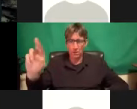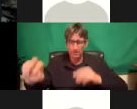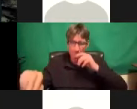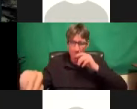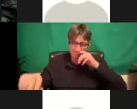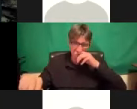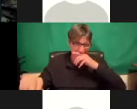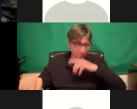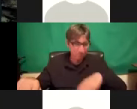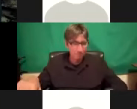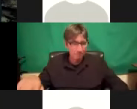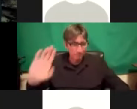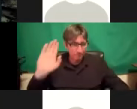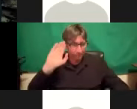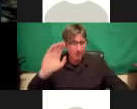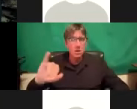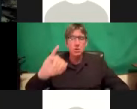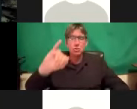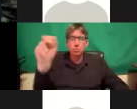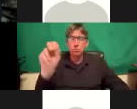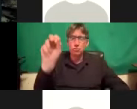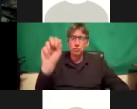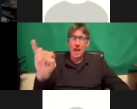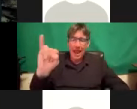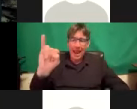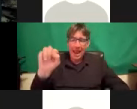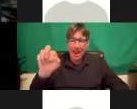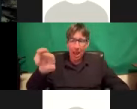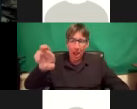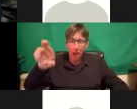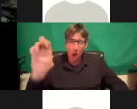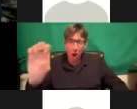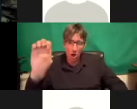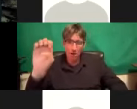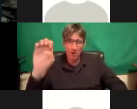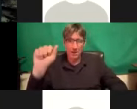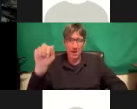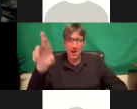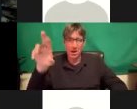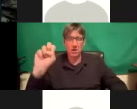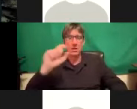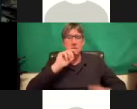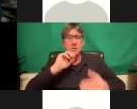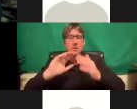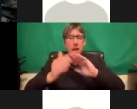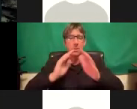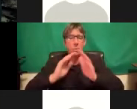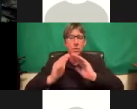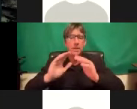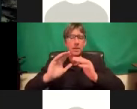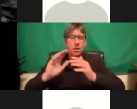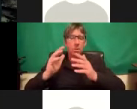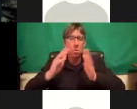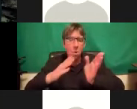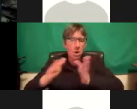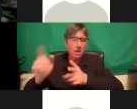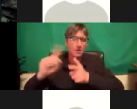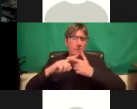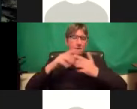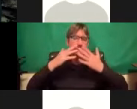Hi, my name is Jaya Ayer. I am the community organizer for Fenway CDC. I know Marie